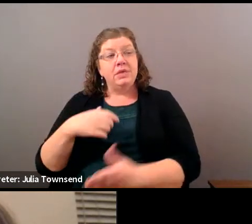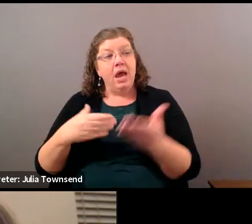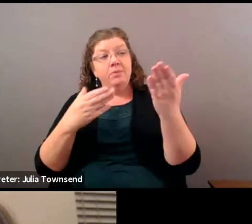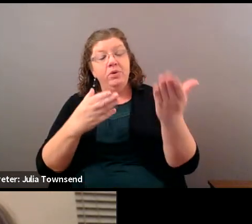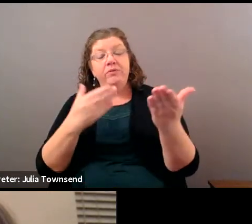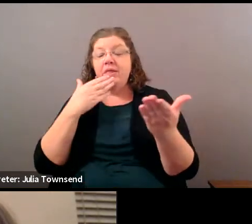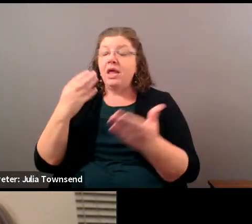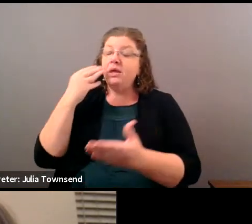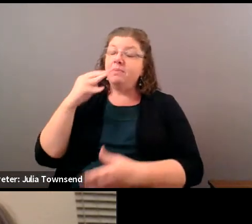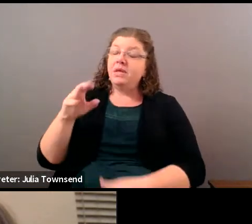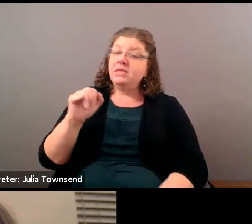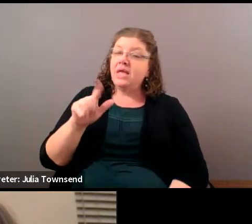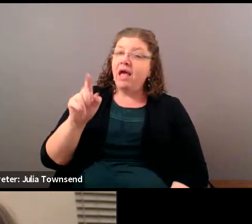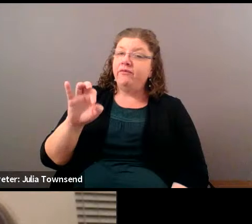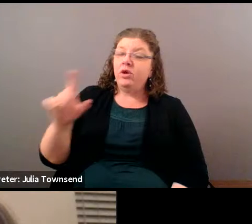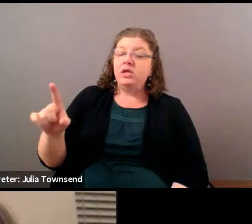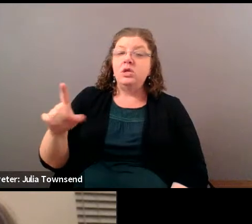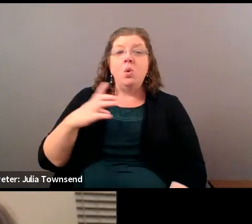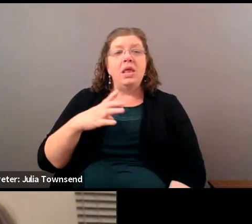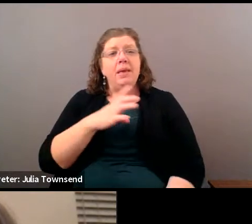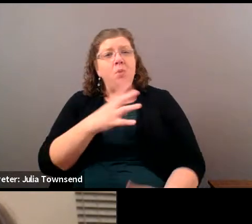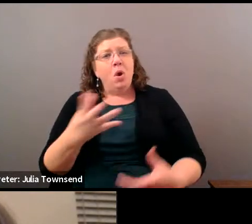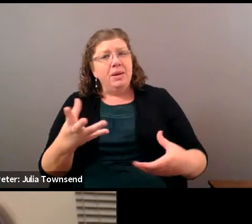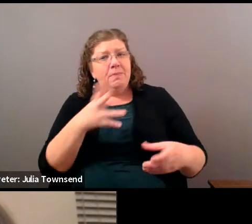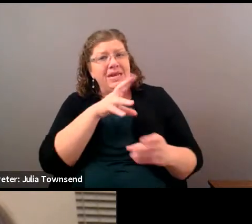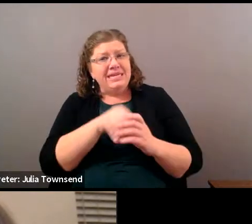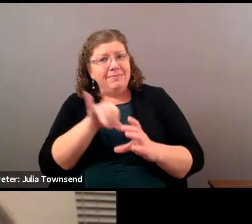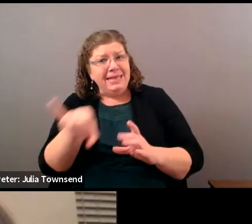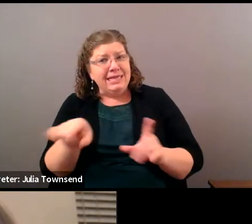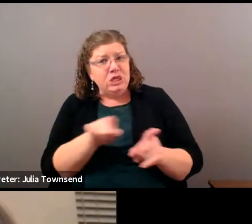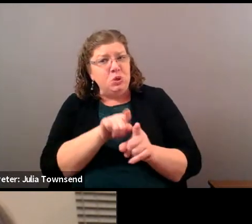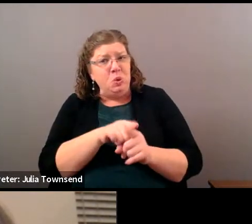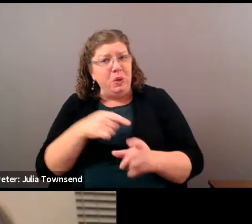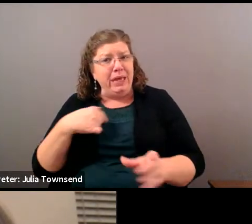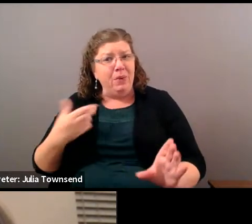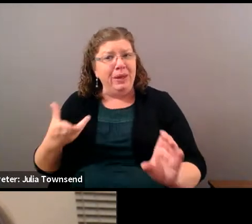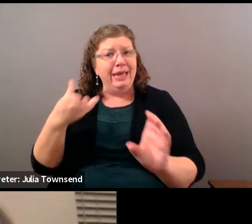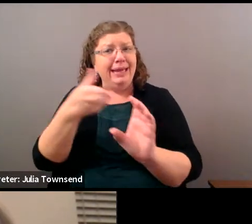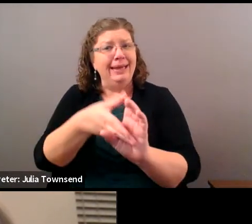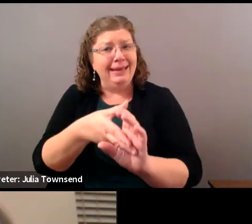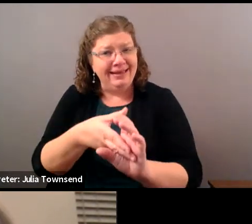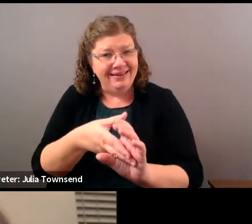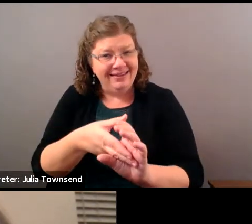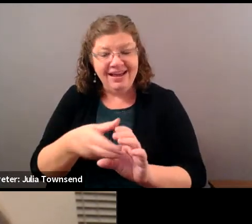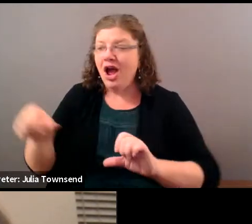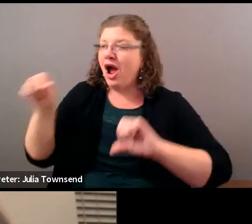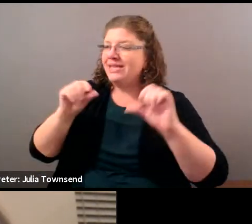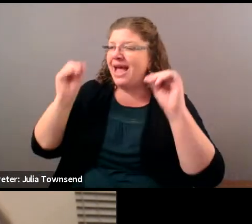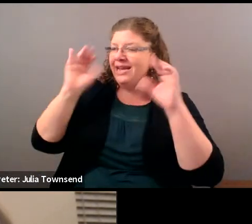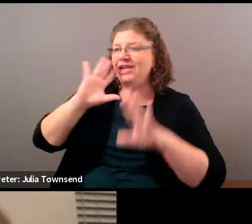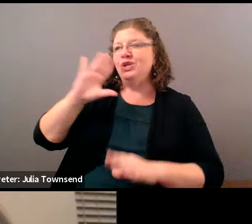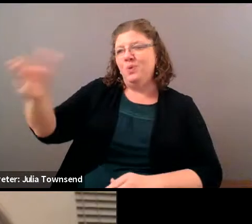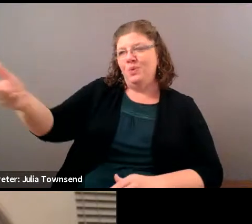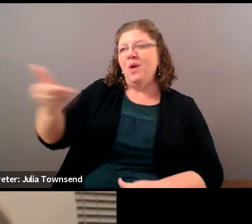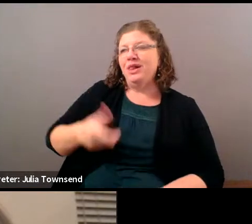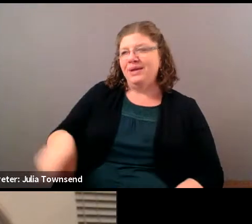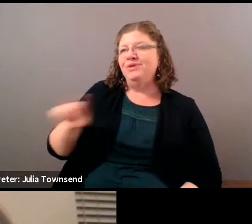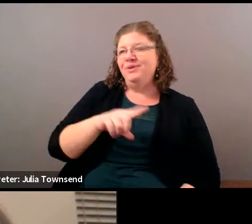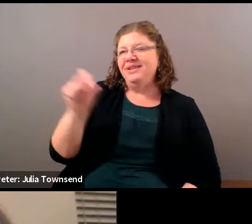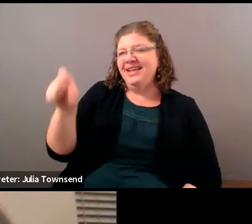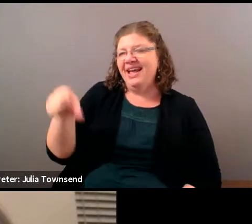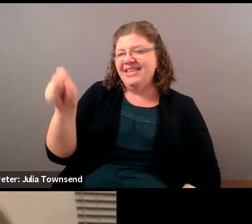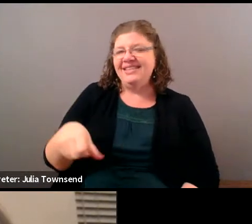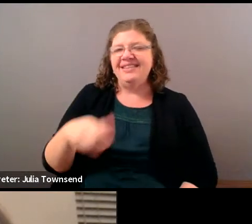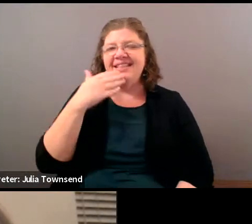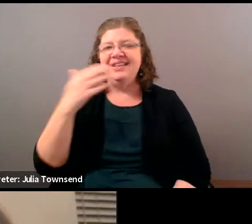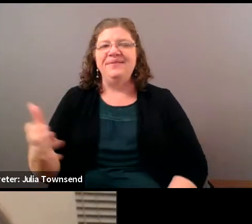Alvarez. May the board participate in this too, Ms. Carey? I think our science teachers would welcome you to do so, yes.